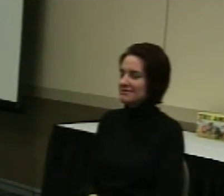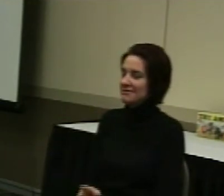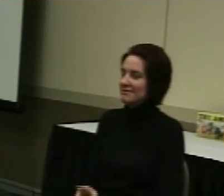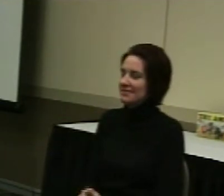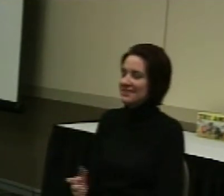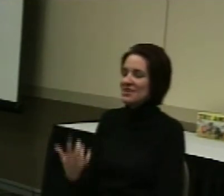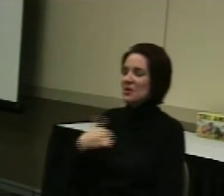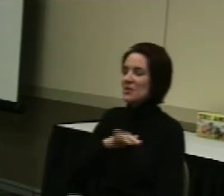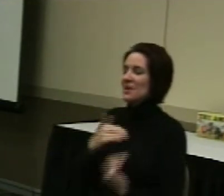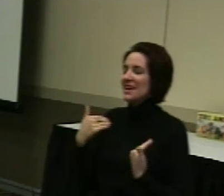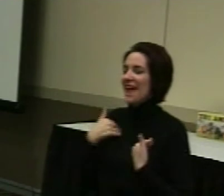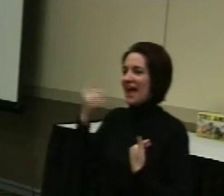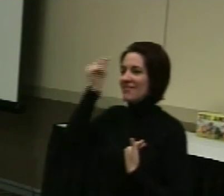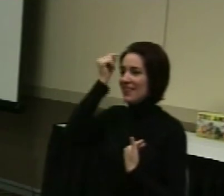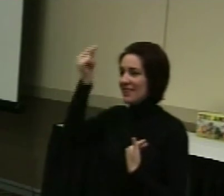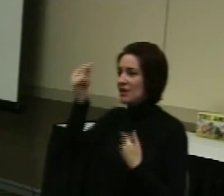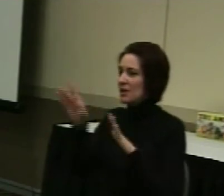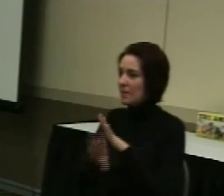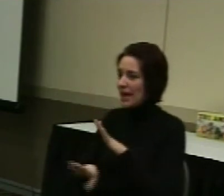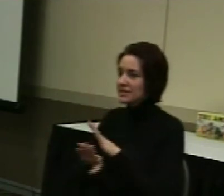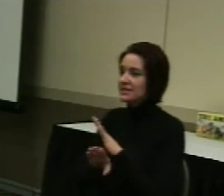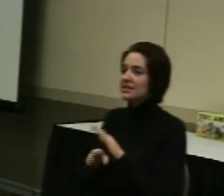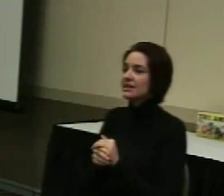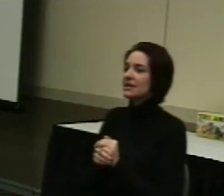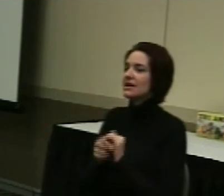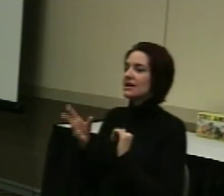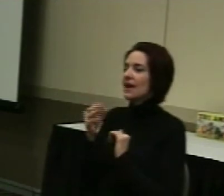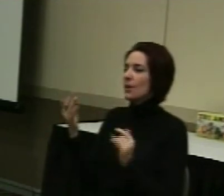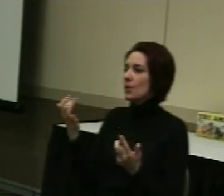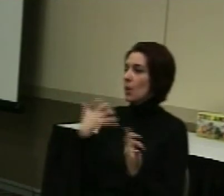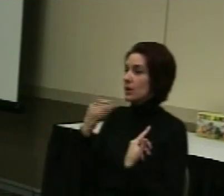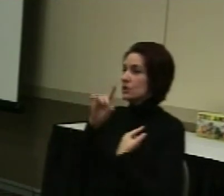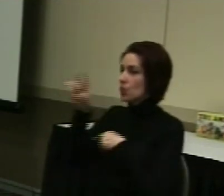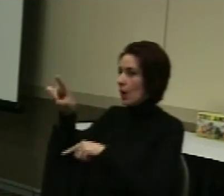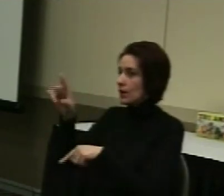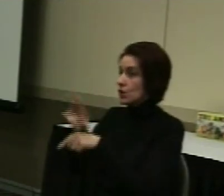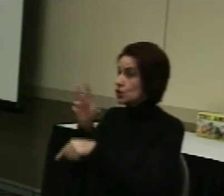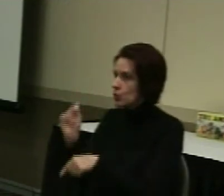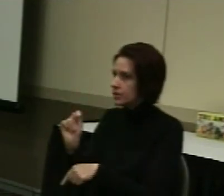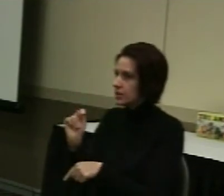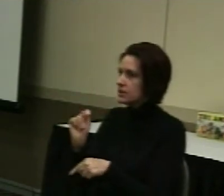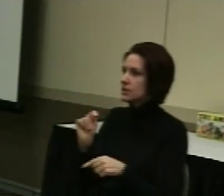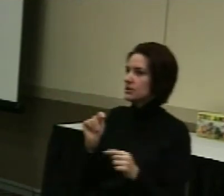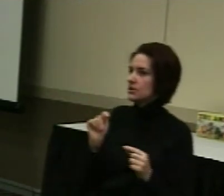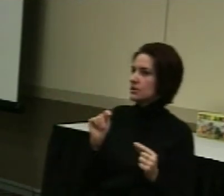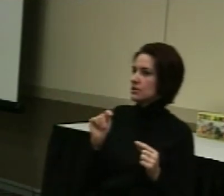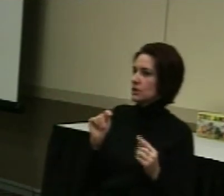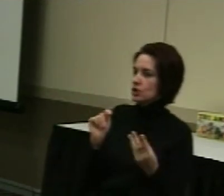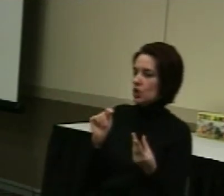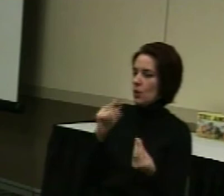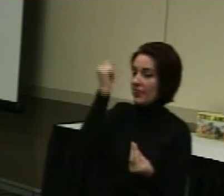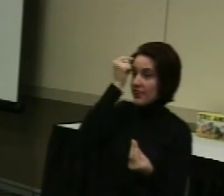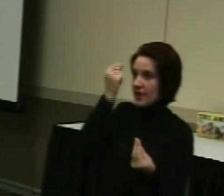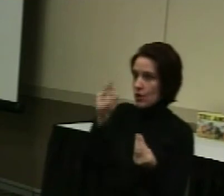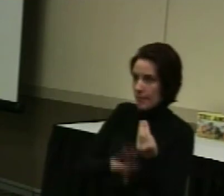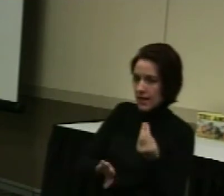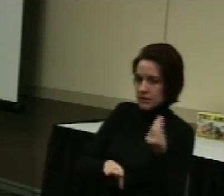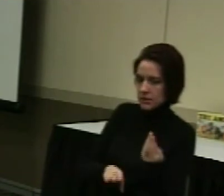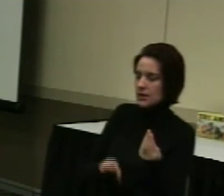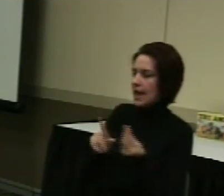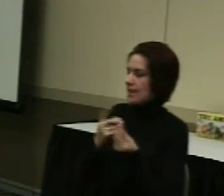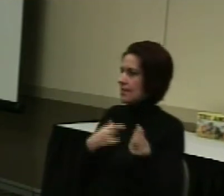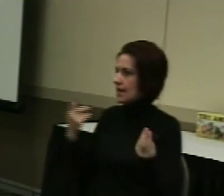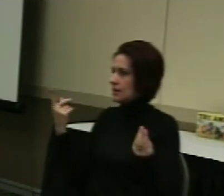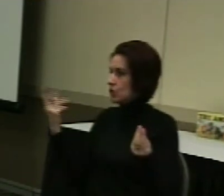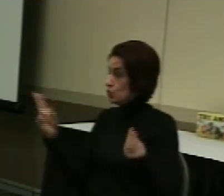have a theory base and we want to go out there and use it. What are the challenges to doing that? And are there